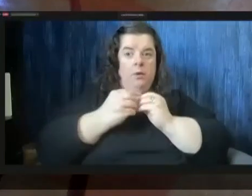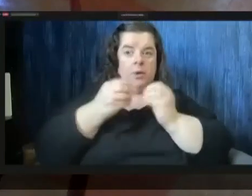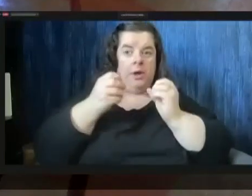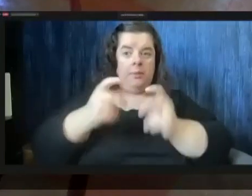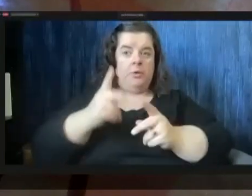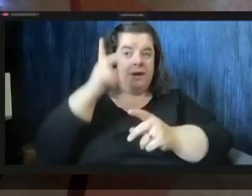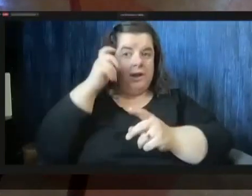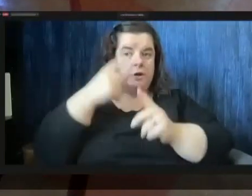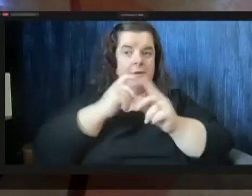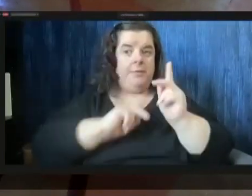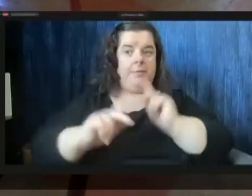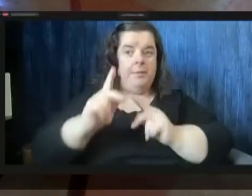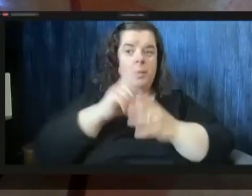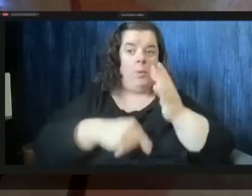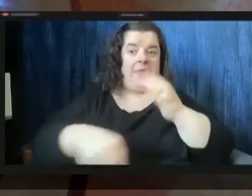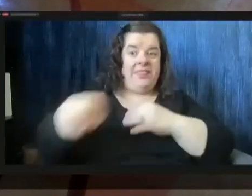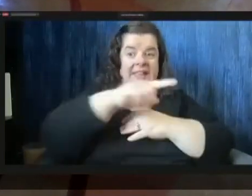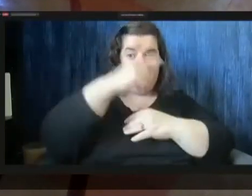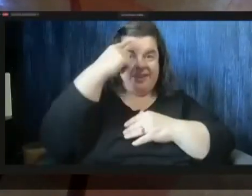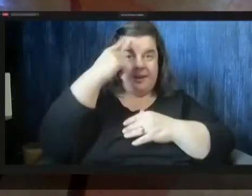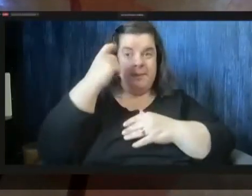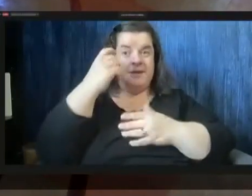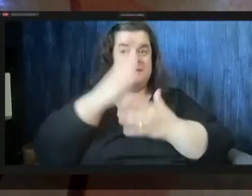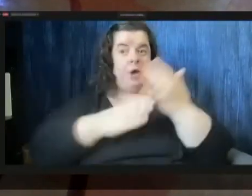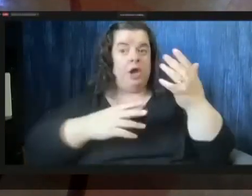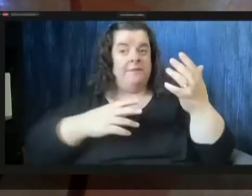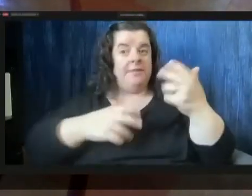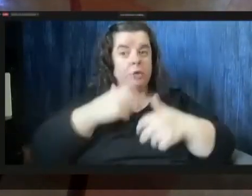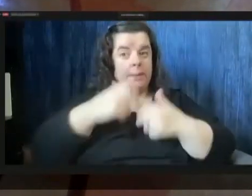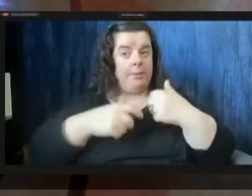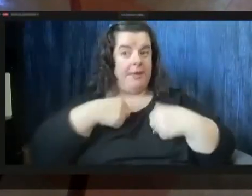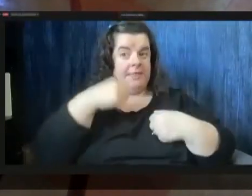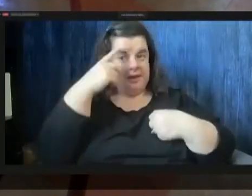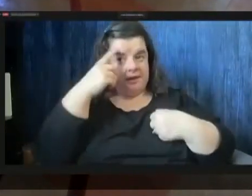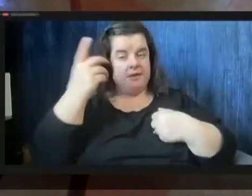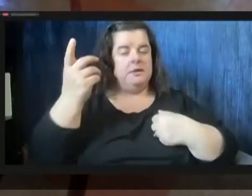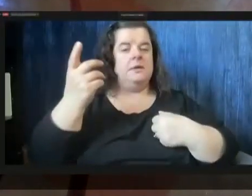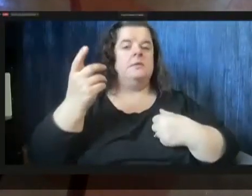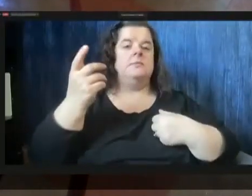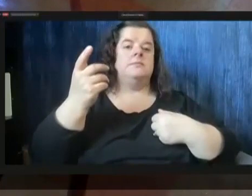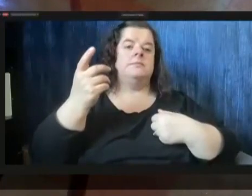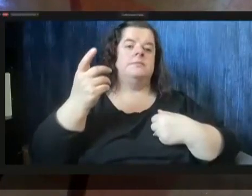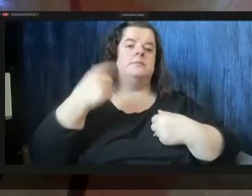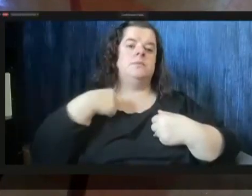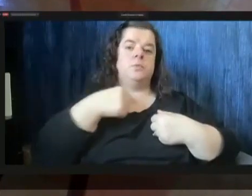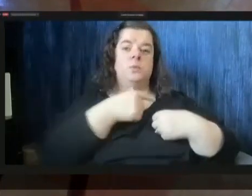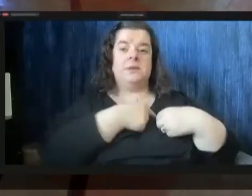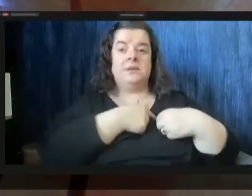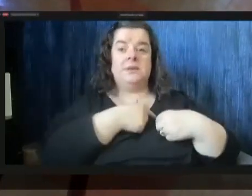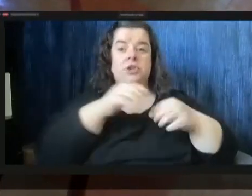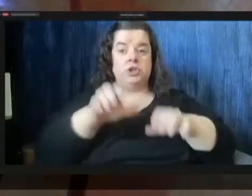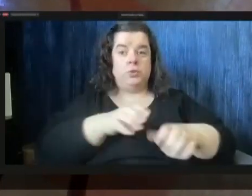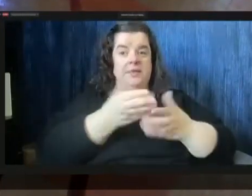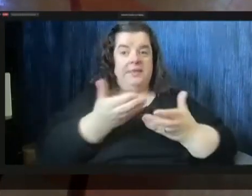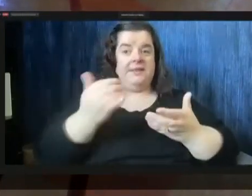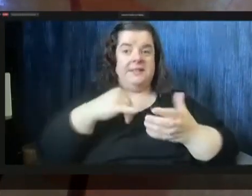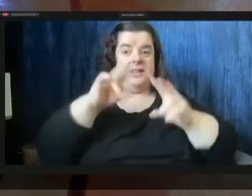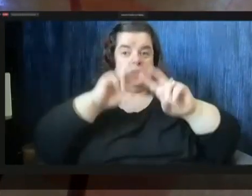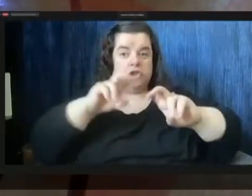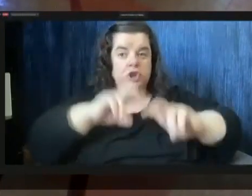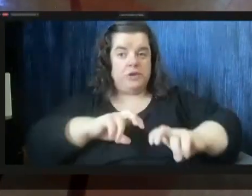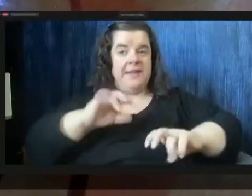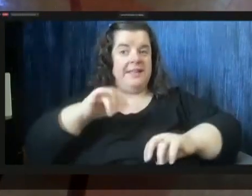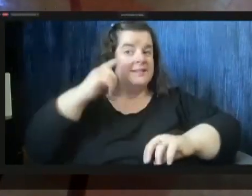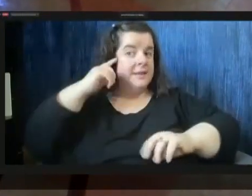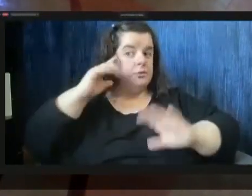public about what they think. Because part of the problem, I think, is when we do things like the survey sounds great,